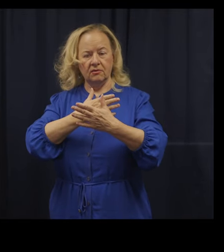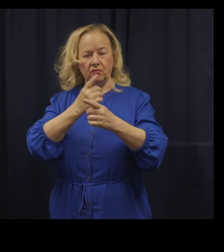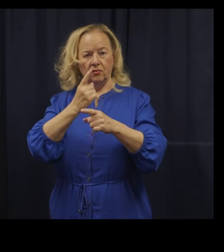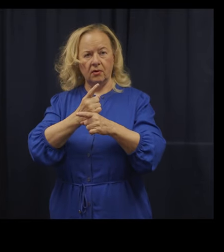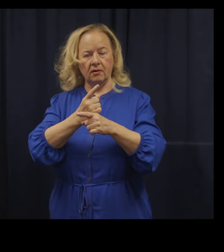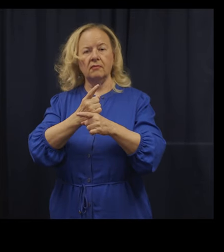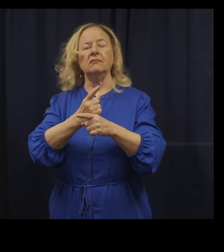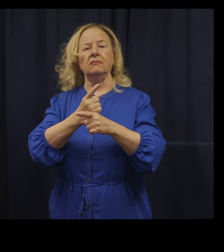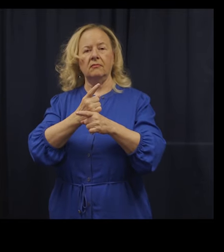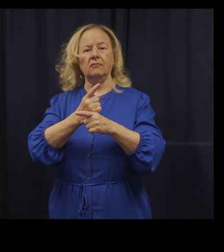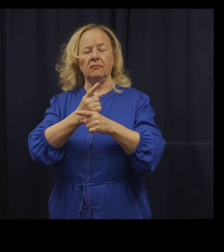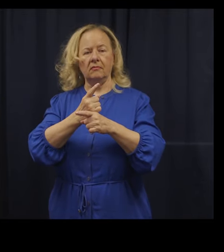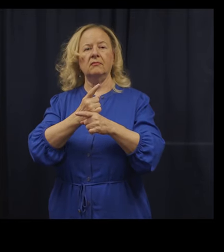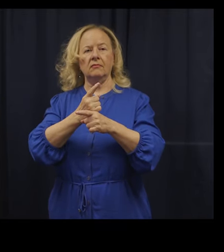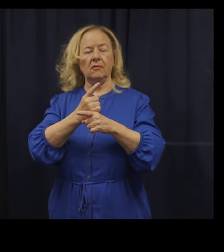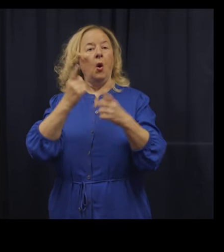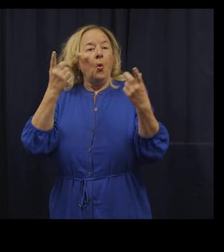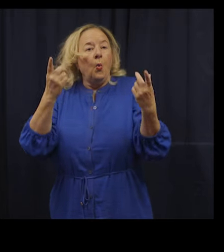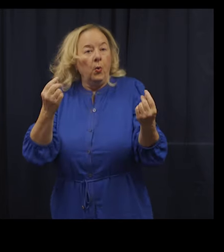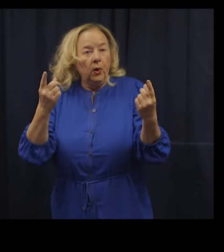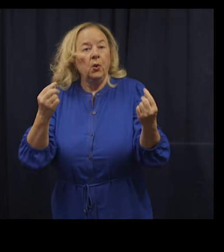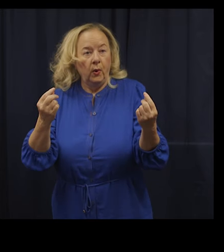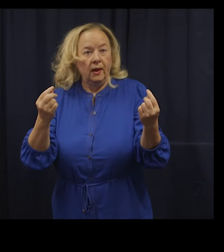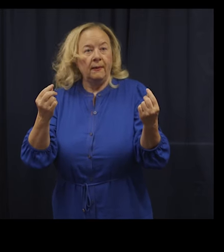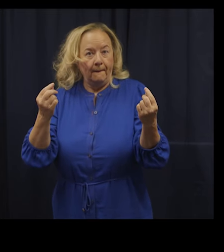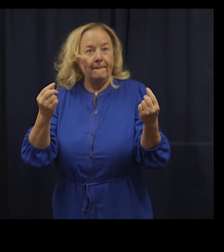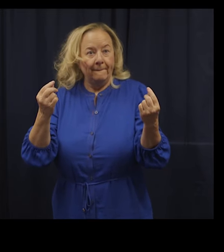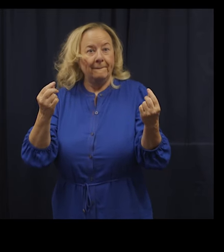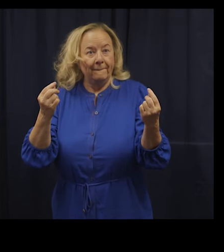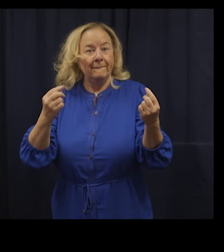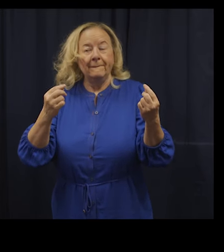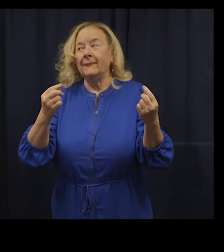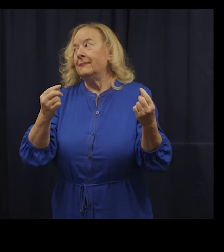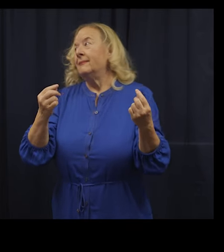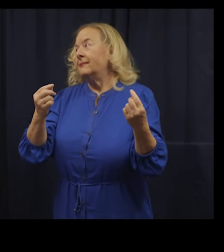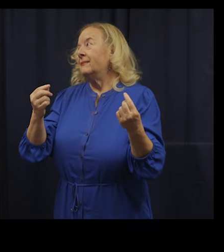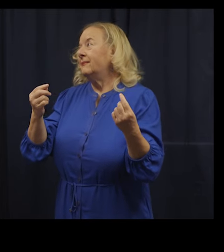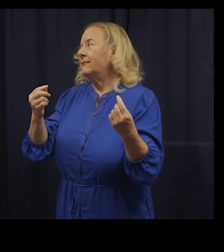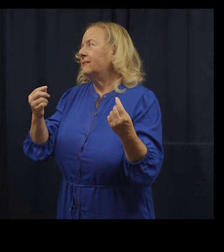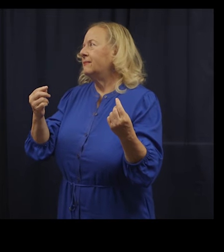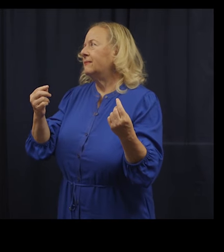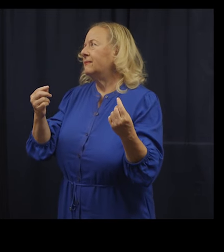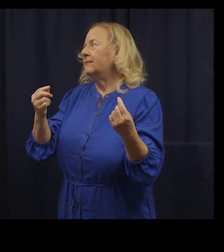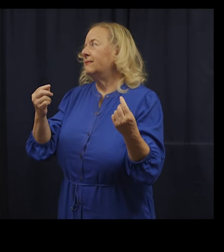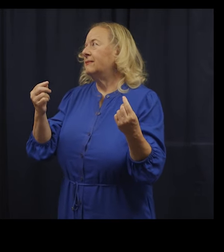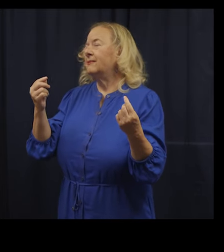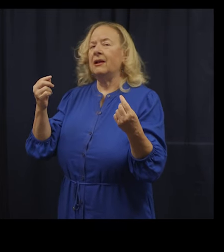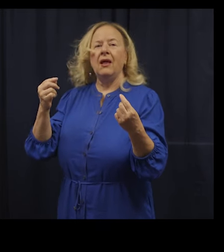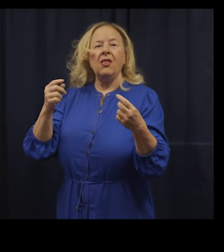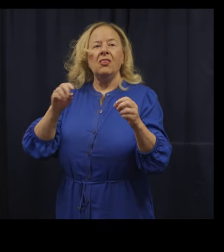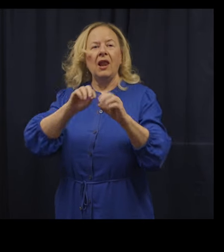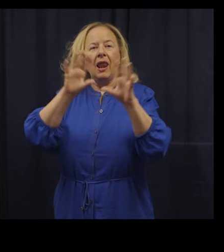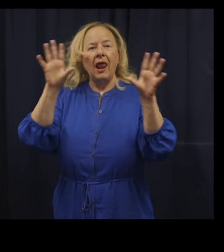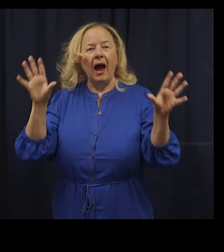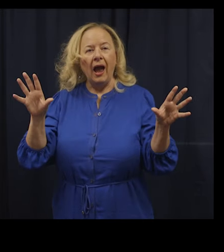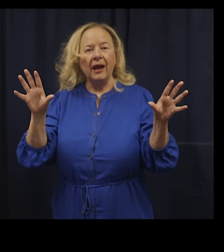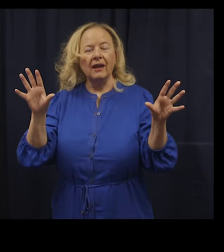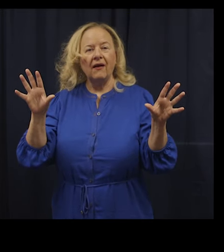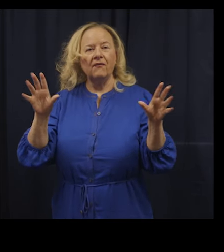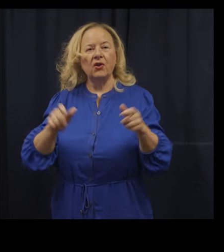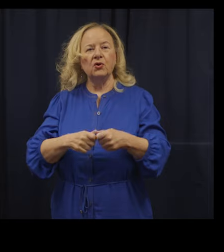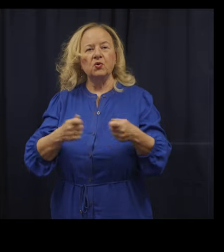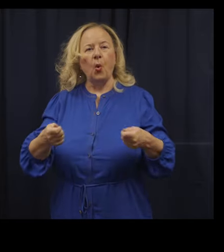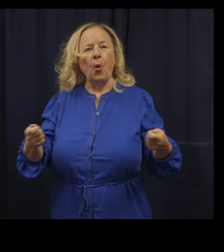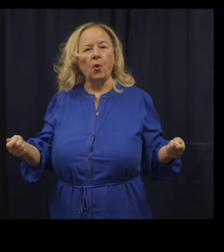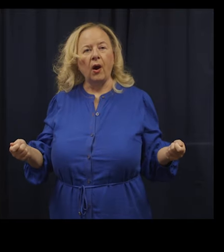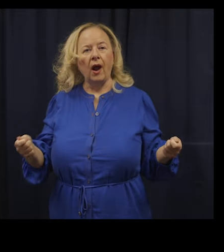So what are we supposed to be doing? Shining. And it's the light of the Torah, it says. The